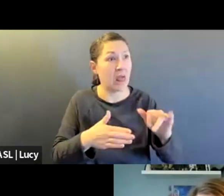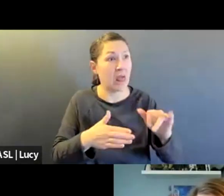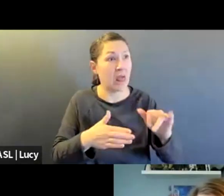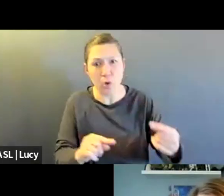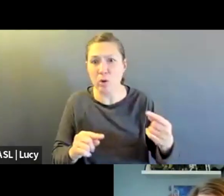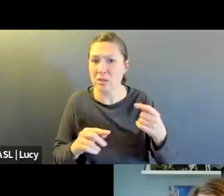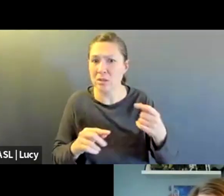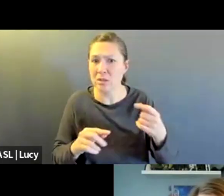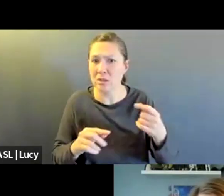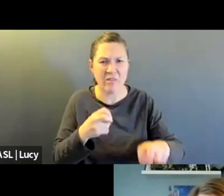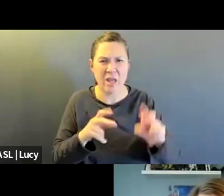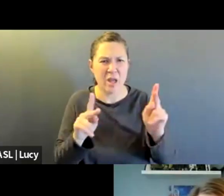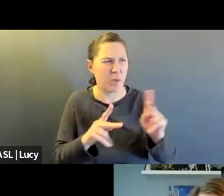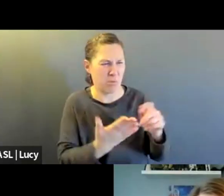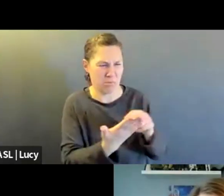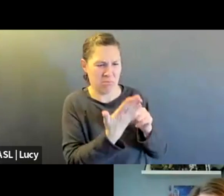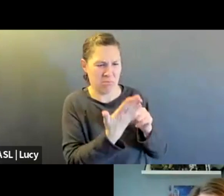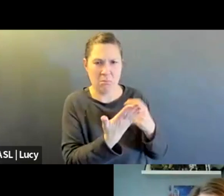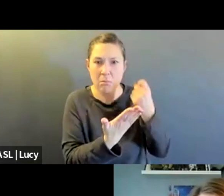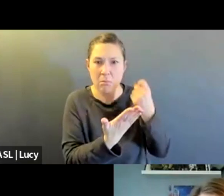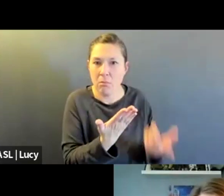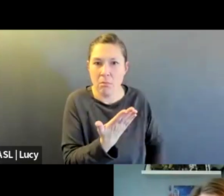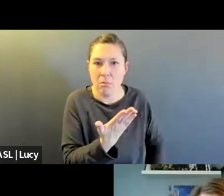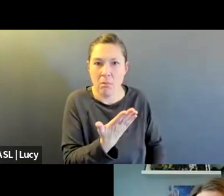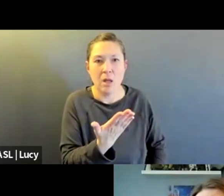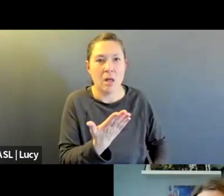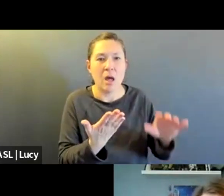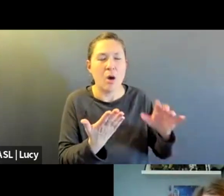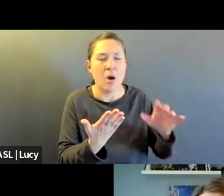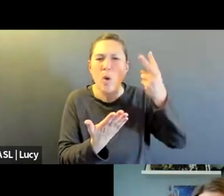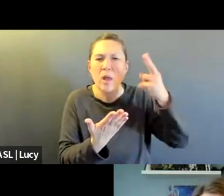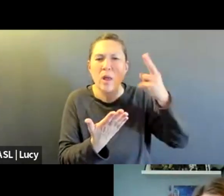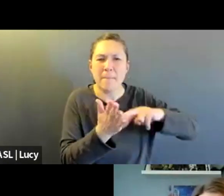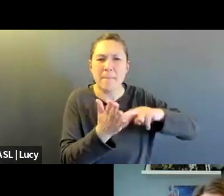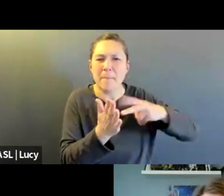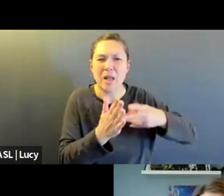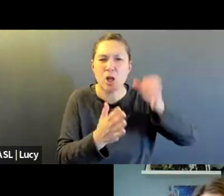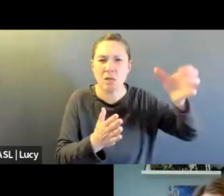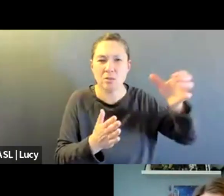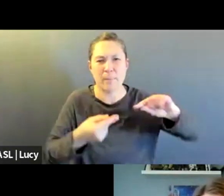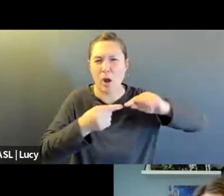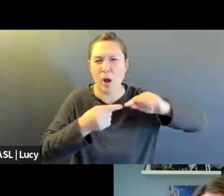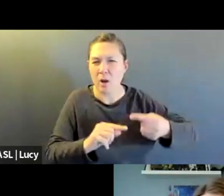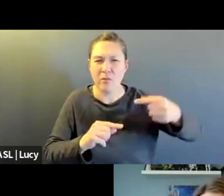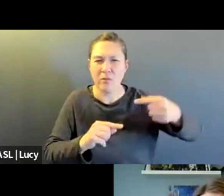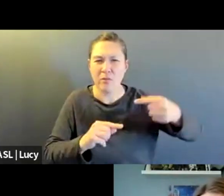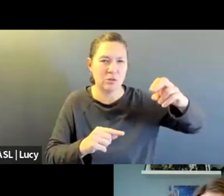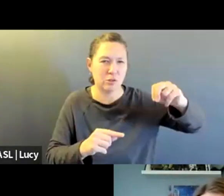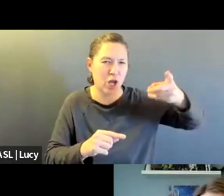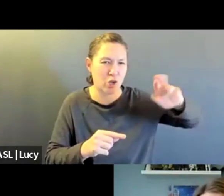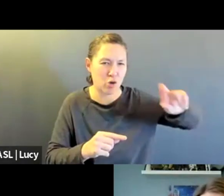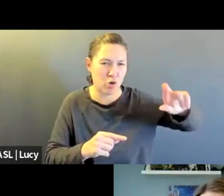what these words mean. Like, what is harmful gender ideology? What does that mean? How do you define that?